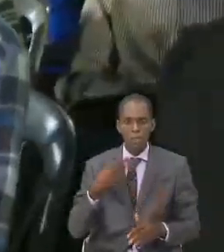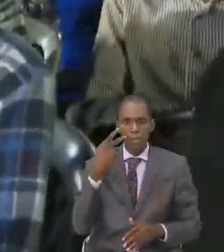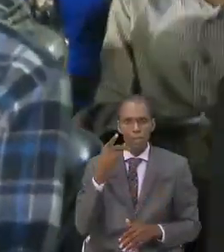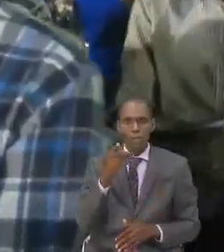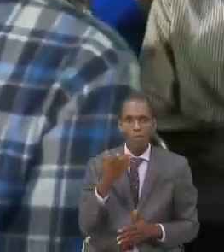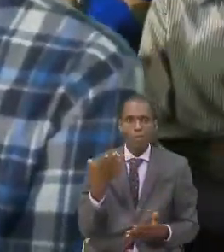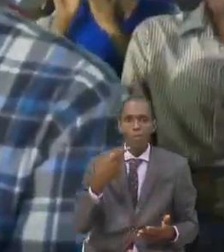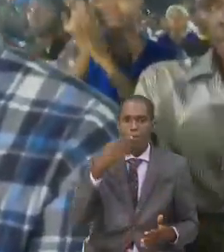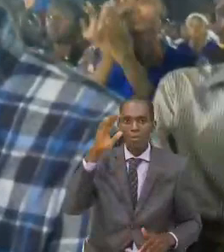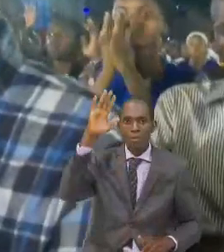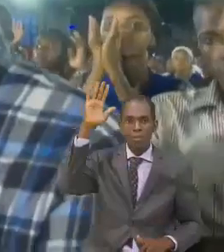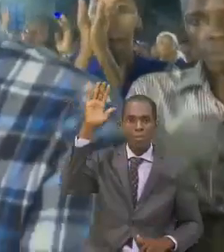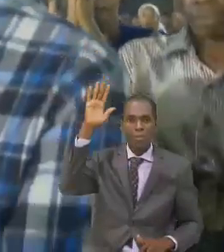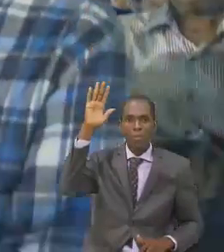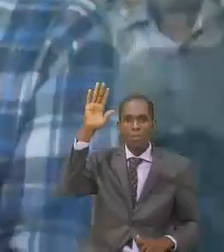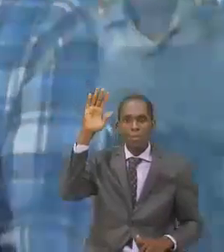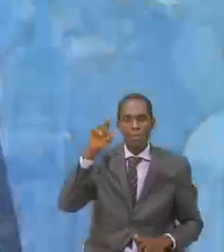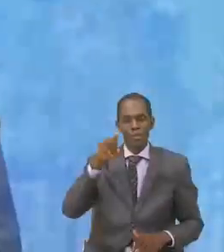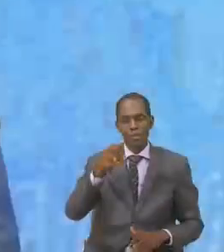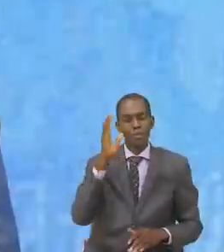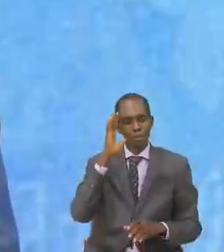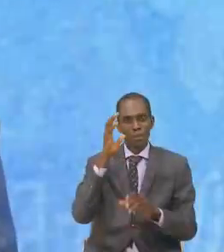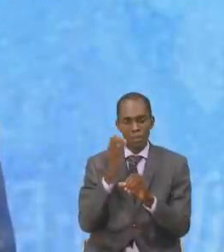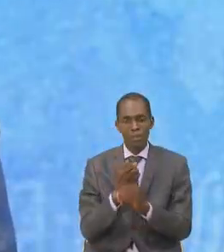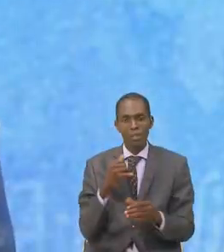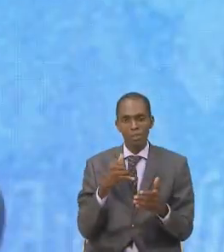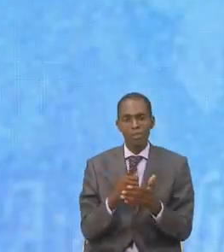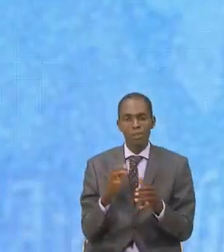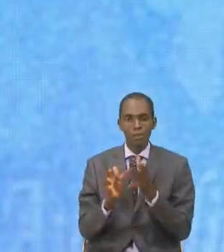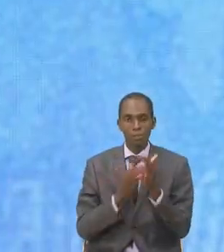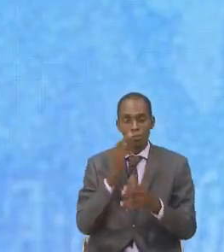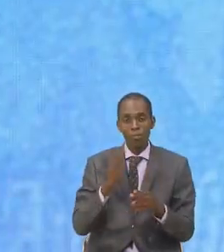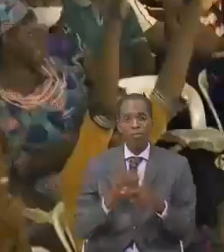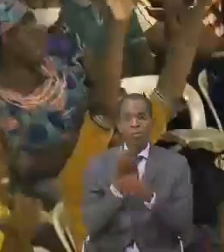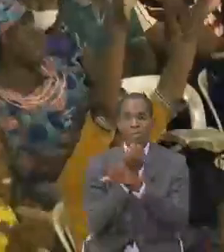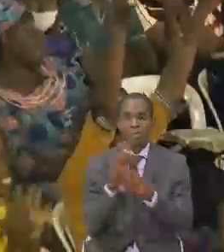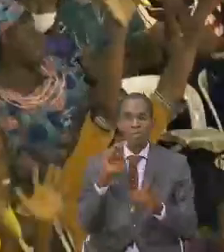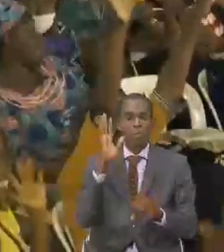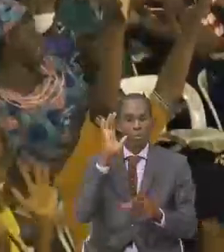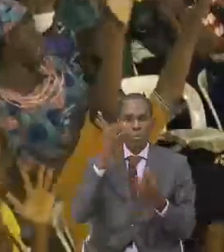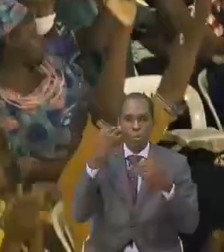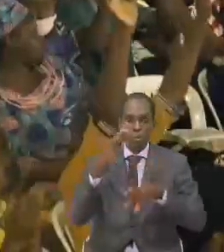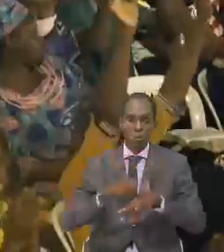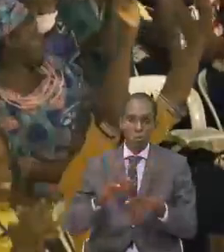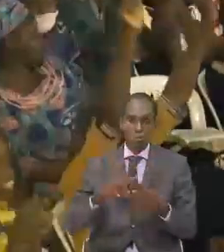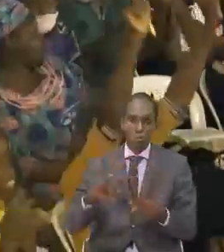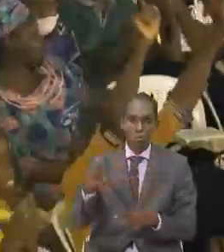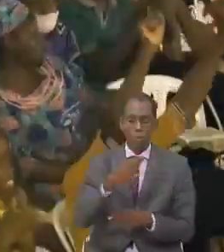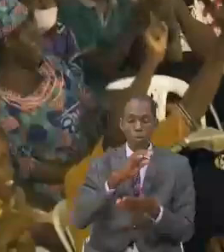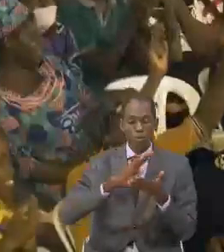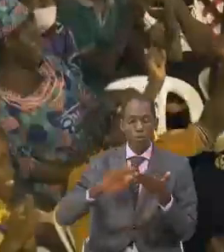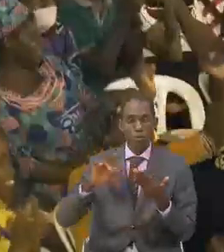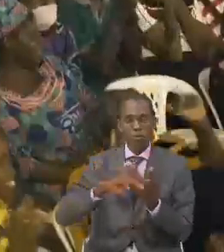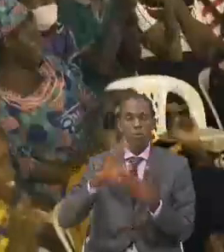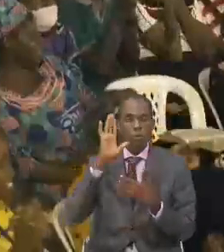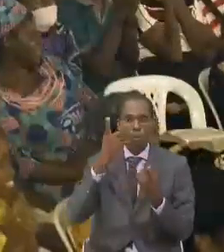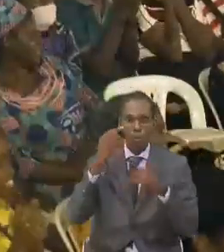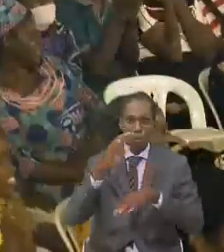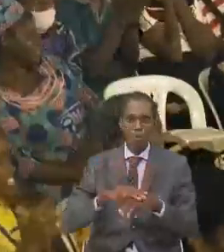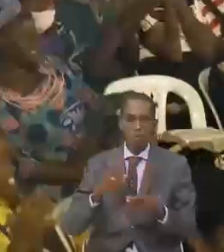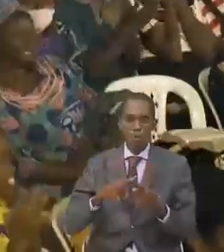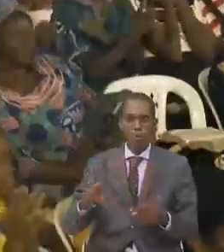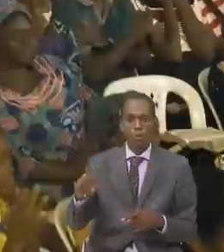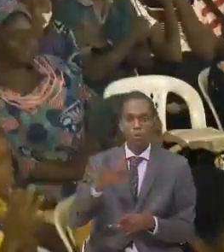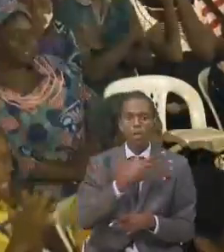there? Can I see you there? Mercy will come to you. Salvation will come to